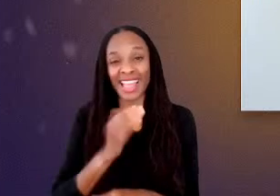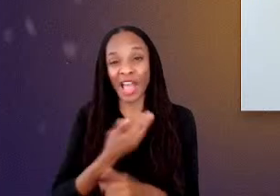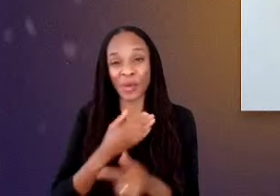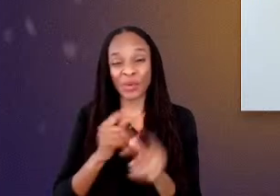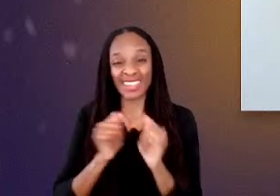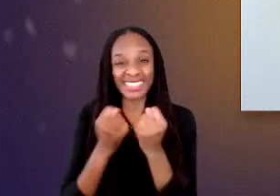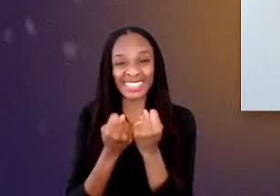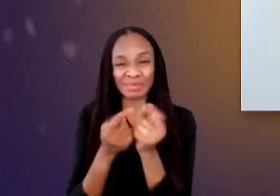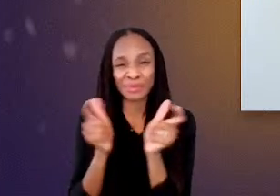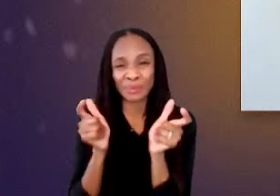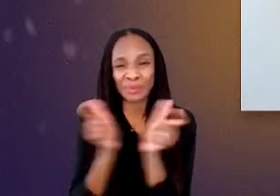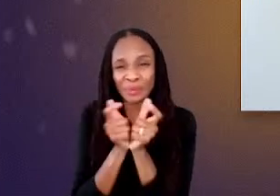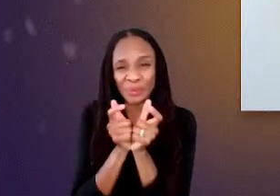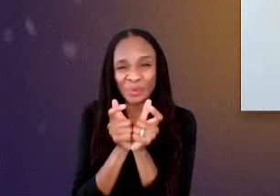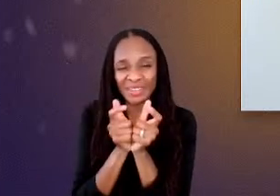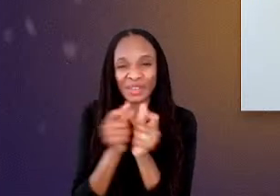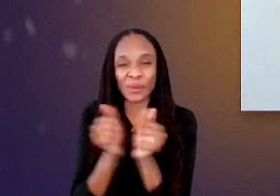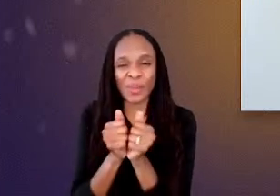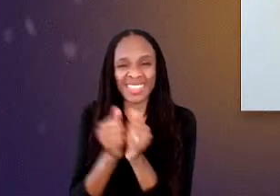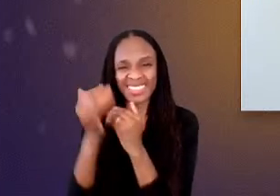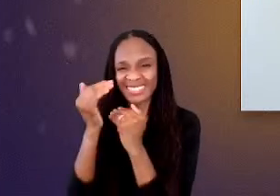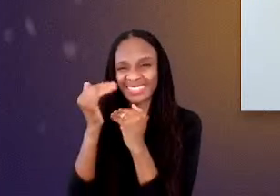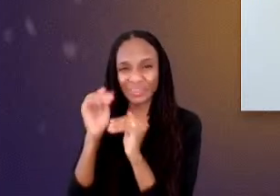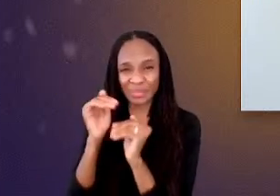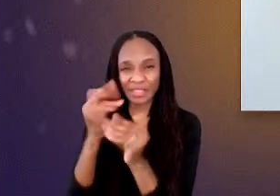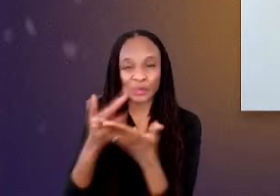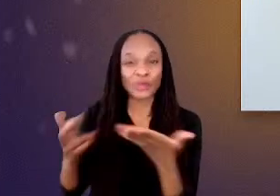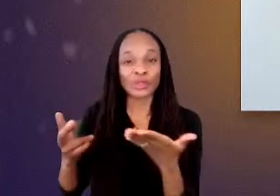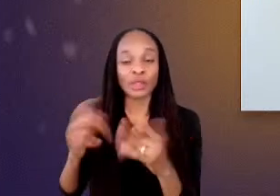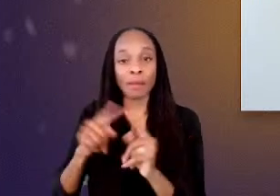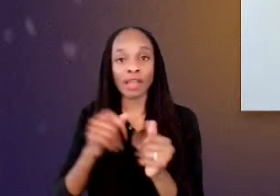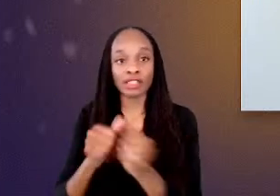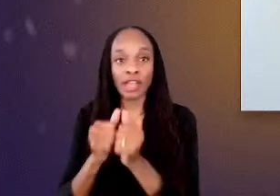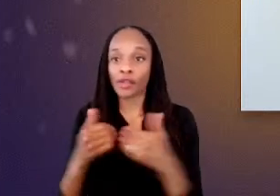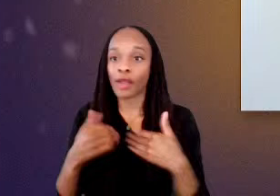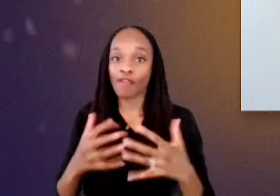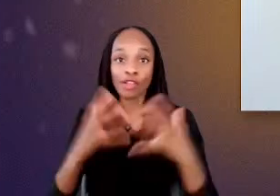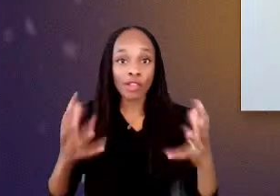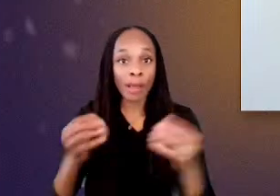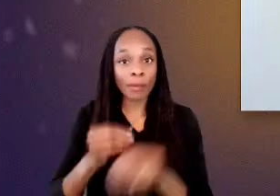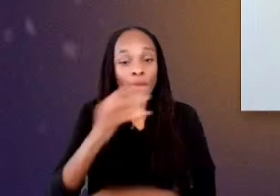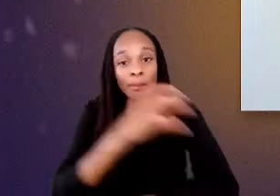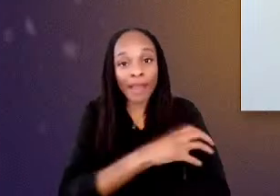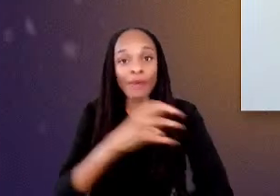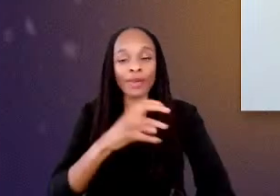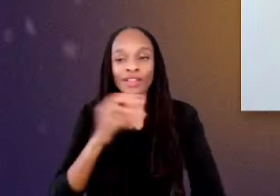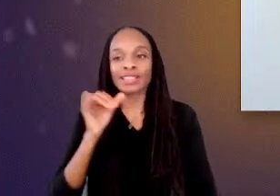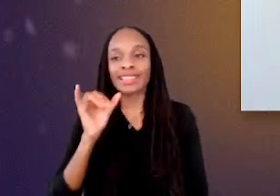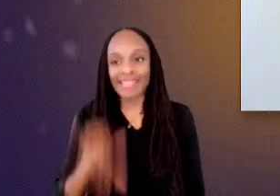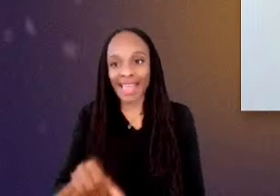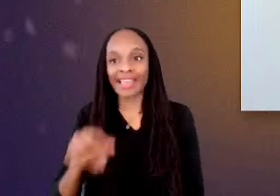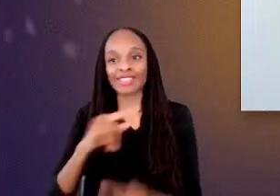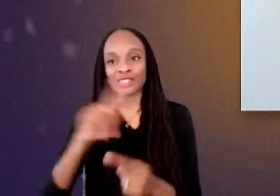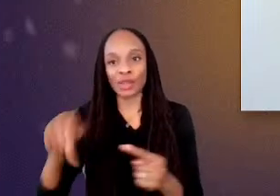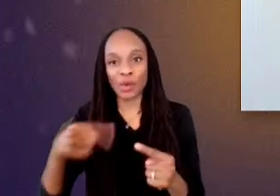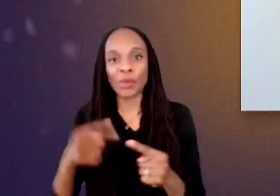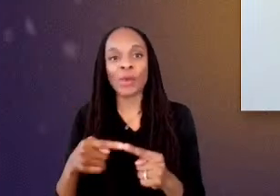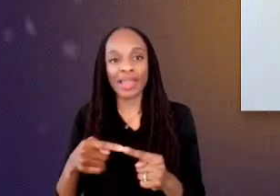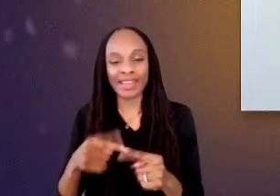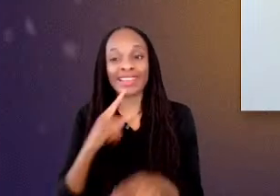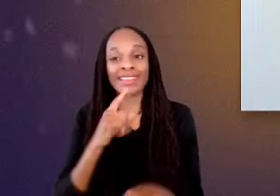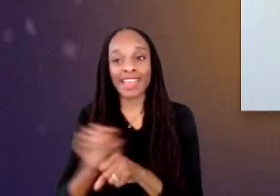with a very limited amount of resources, but together we have so much more power. And so that's when it